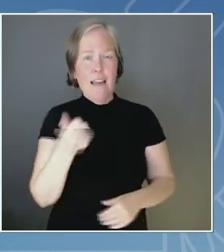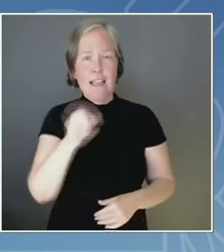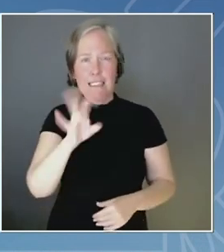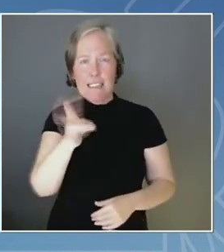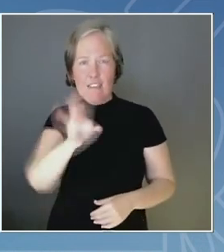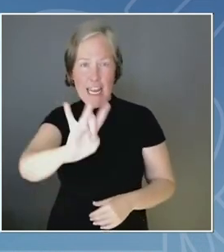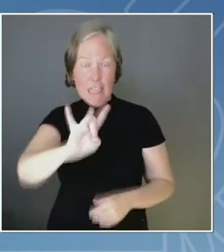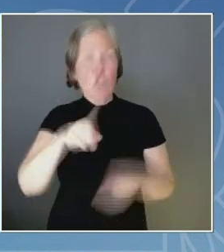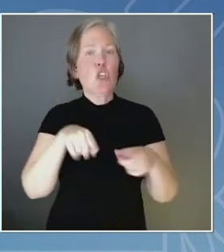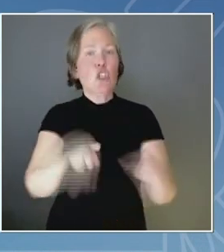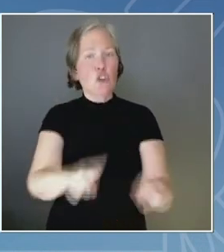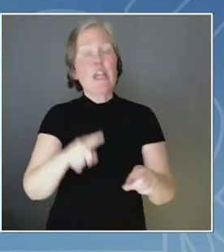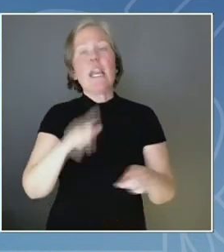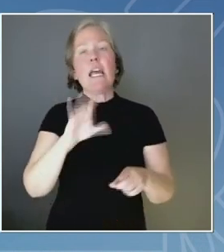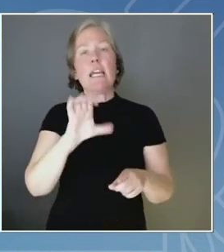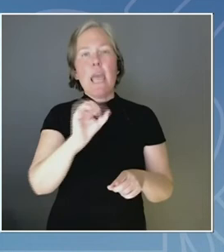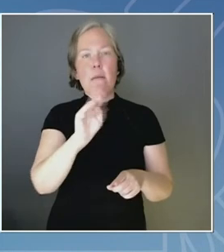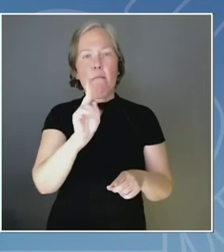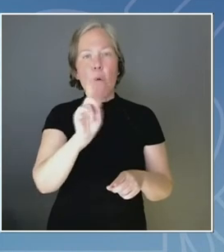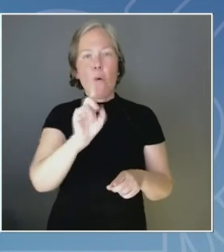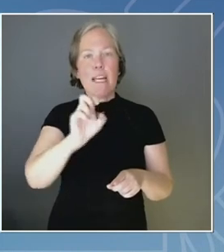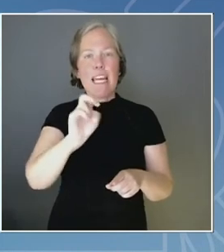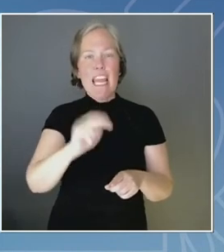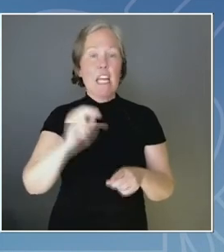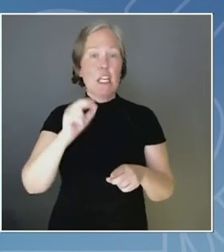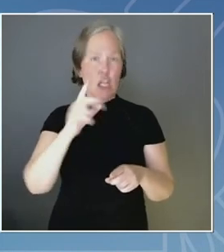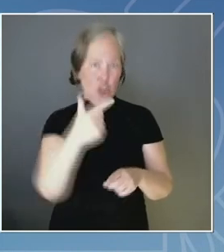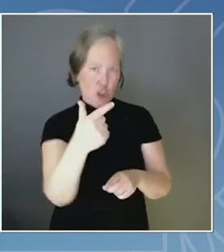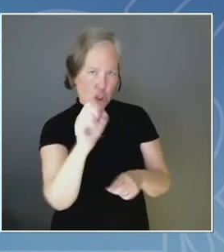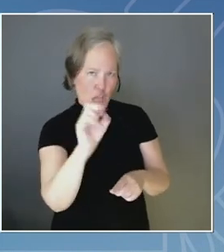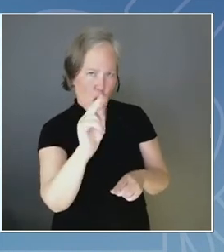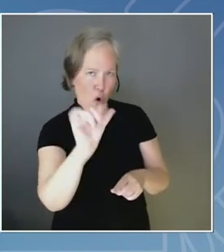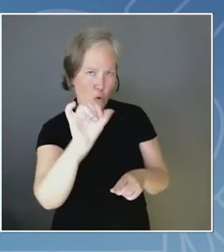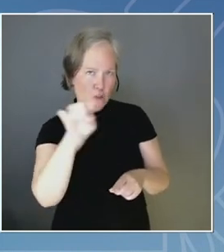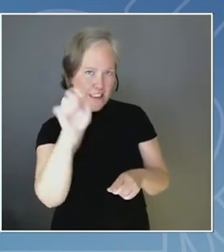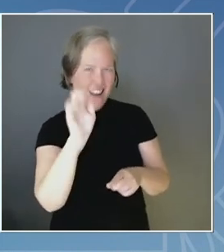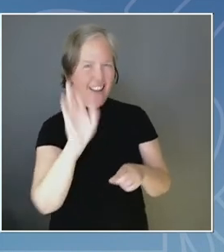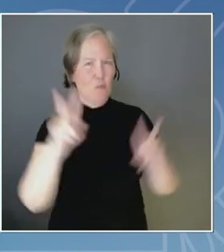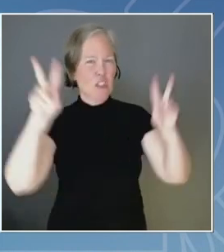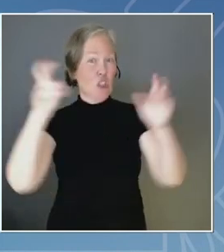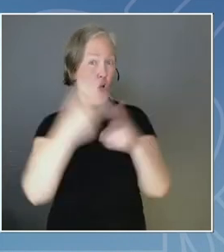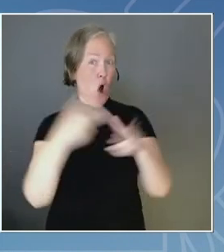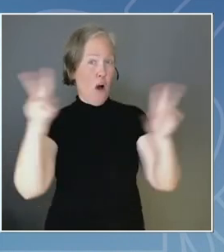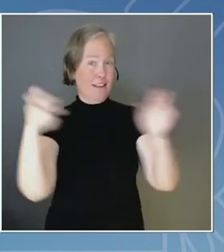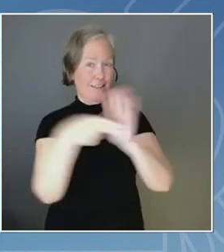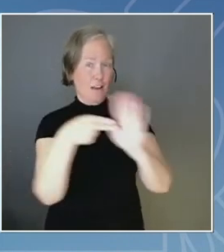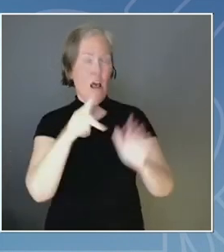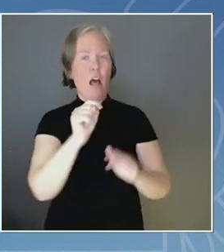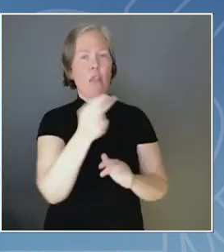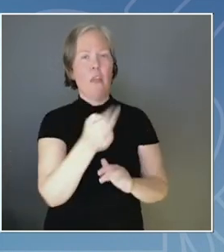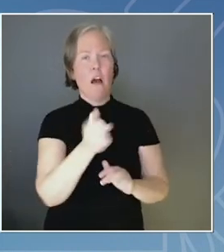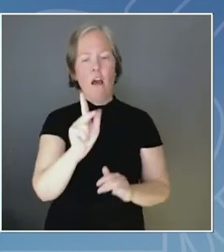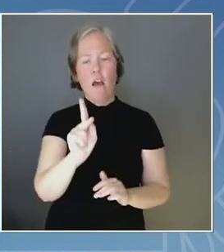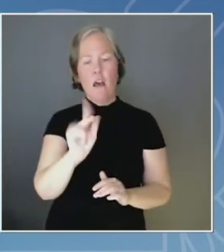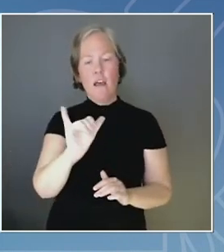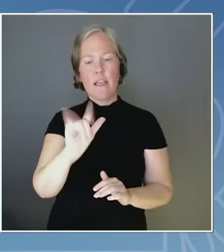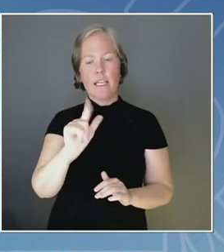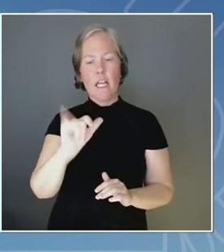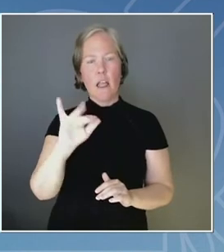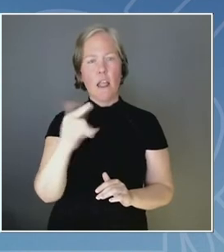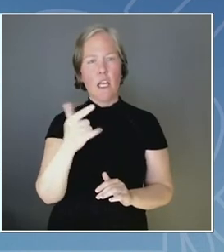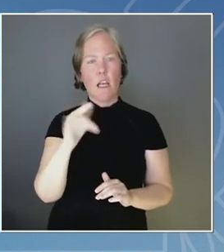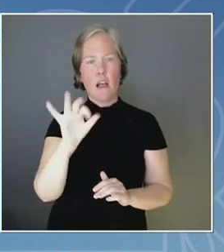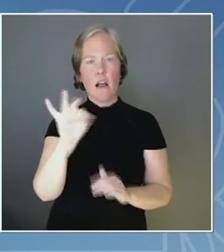the Cambodian genocide, known as the Killing Fields. And during that time that I was born, anyone who was educated